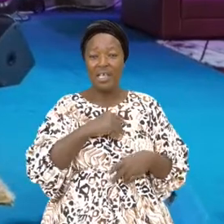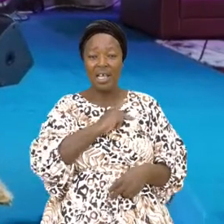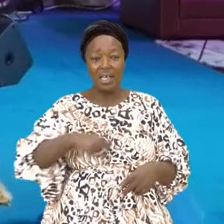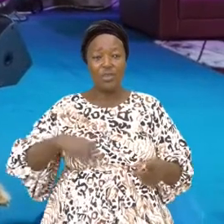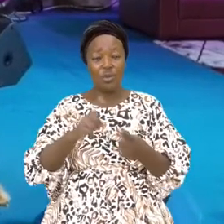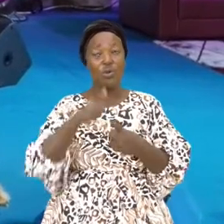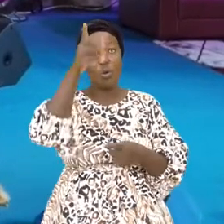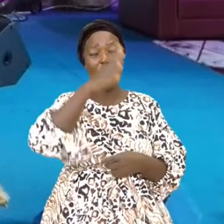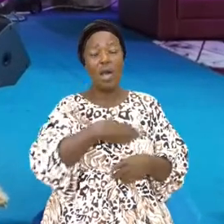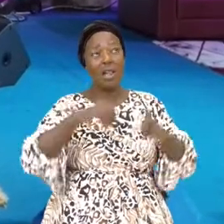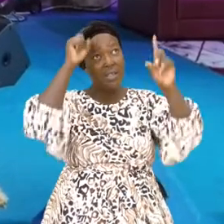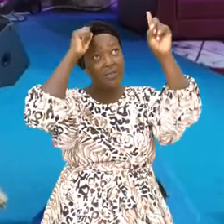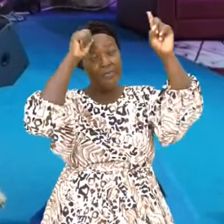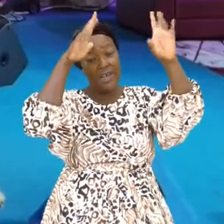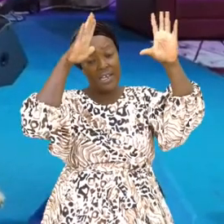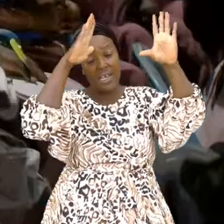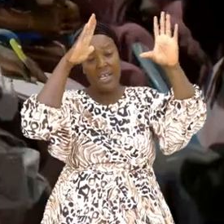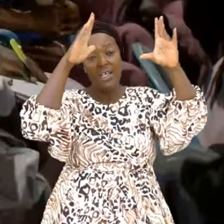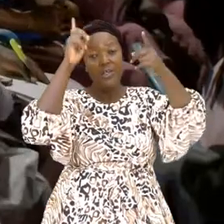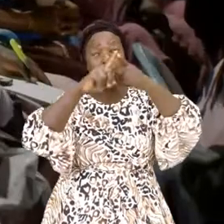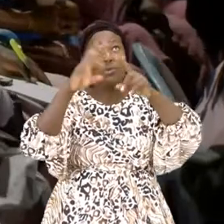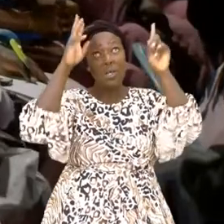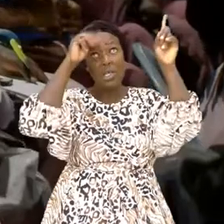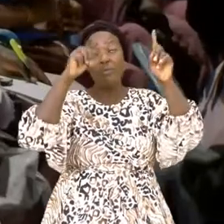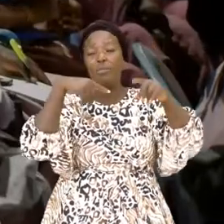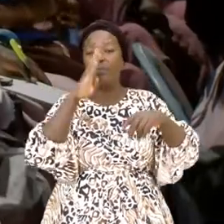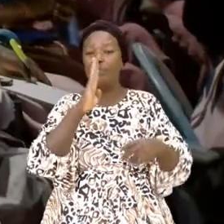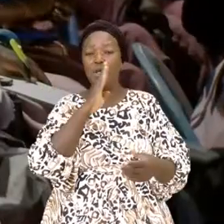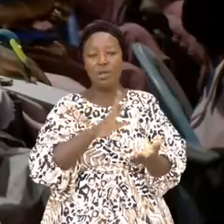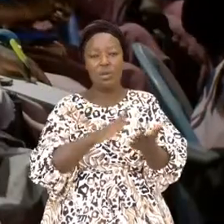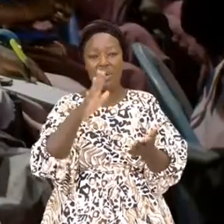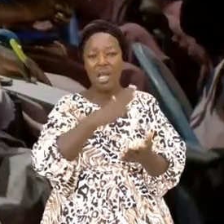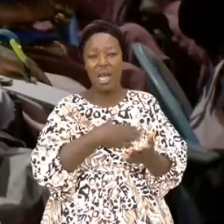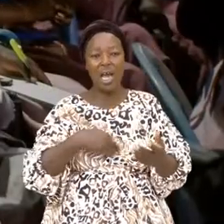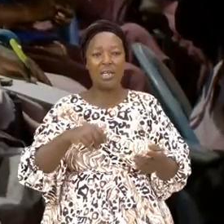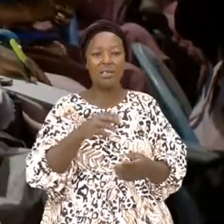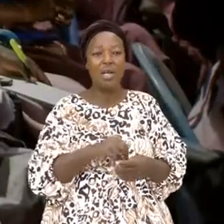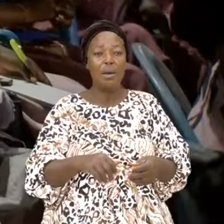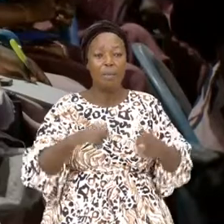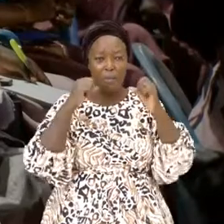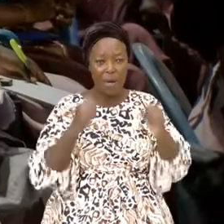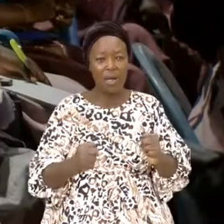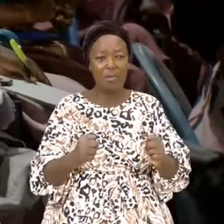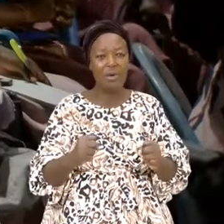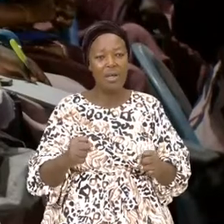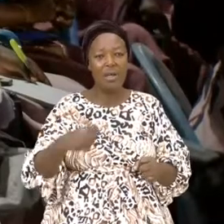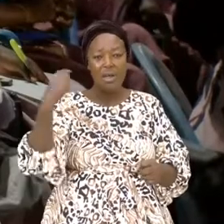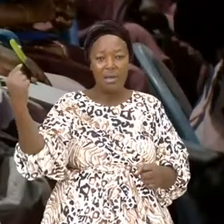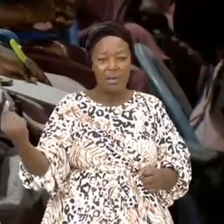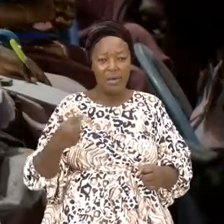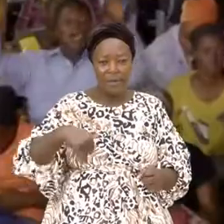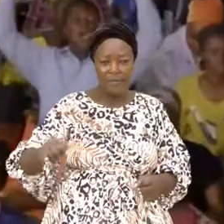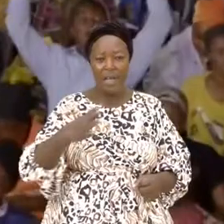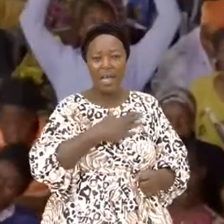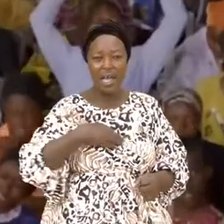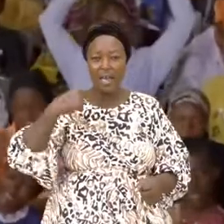Father. To Him be glory and dominion forever and ever.